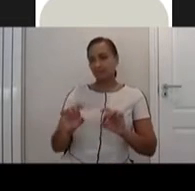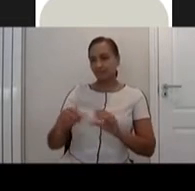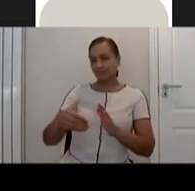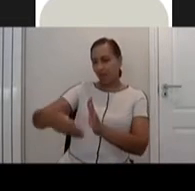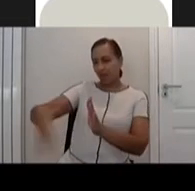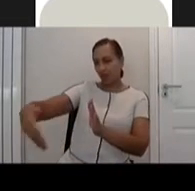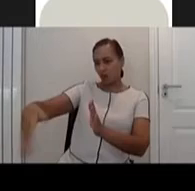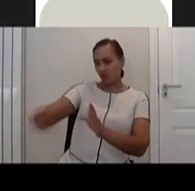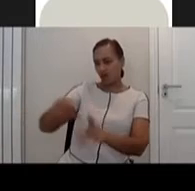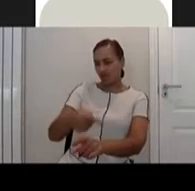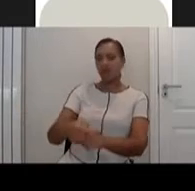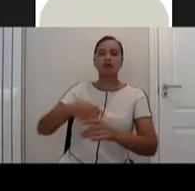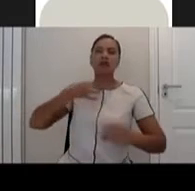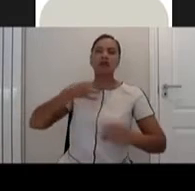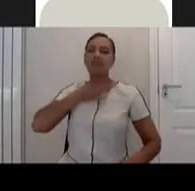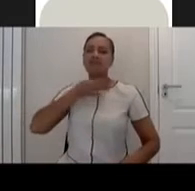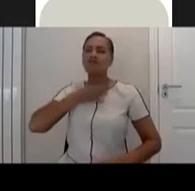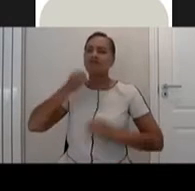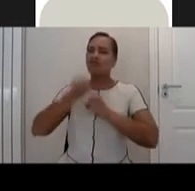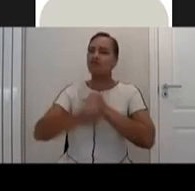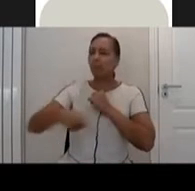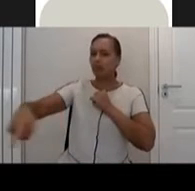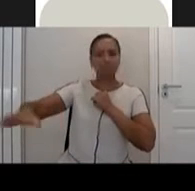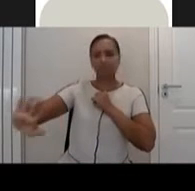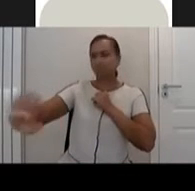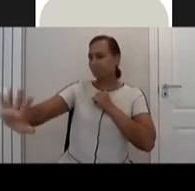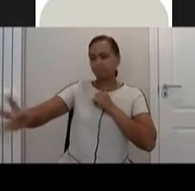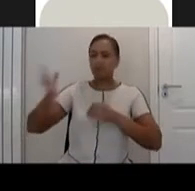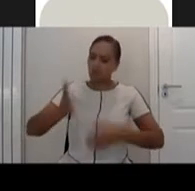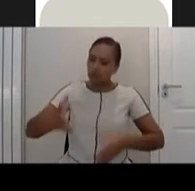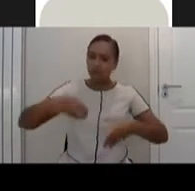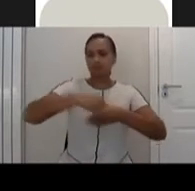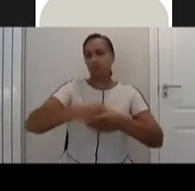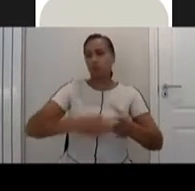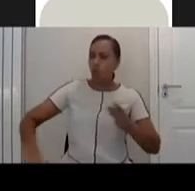those vulnerable groups who found it challenging prior.